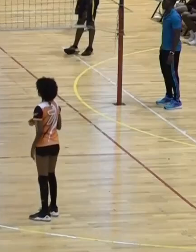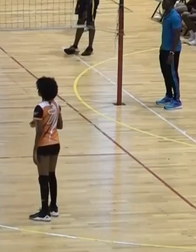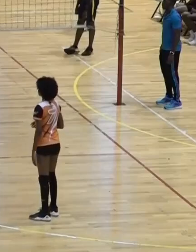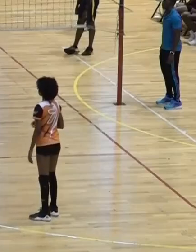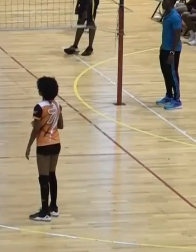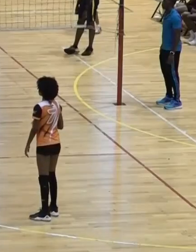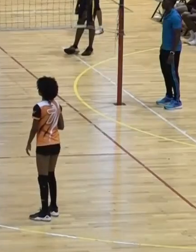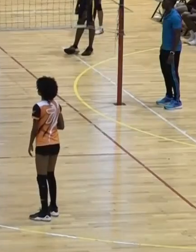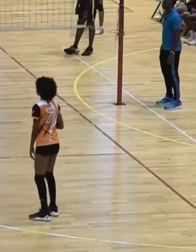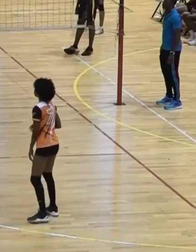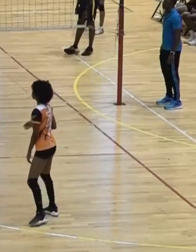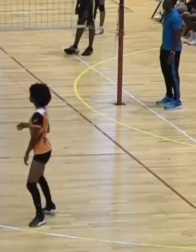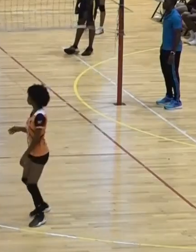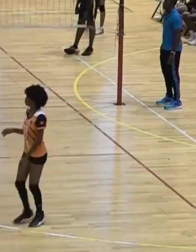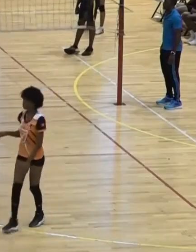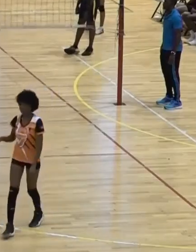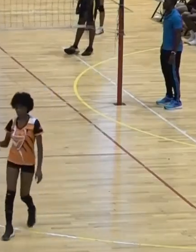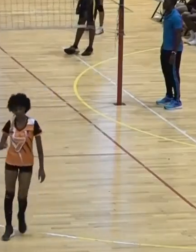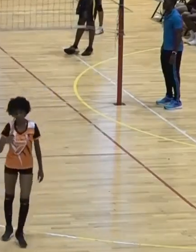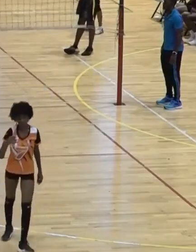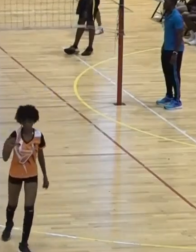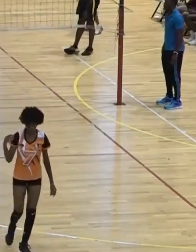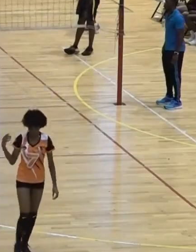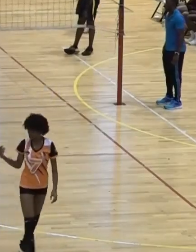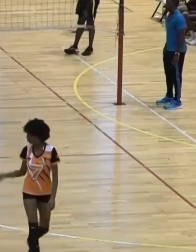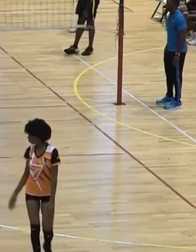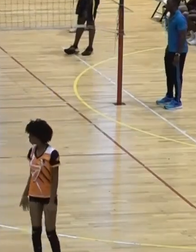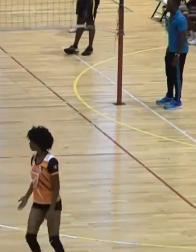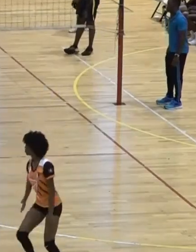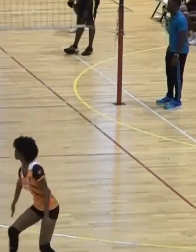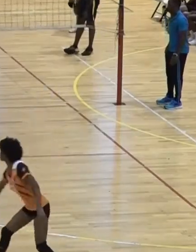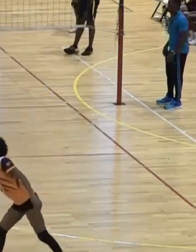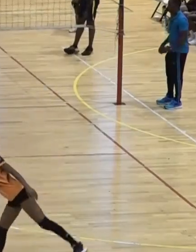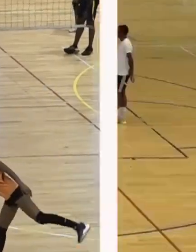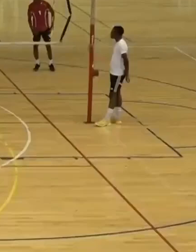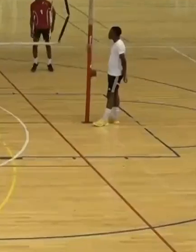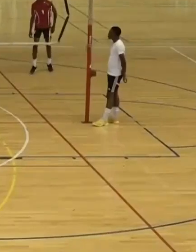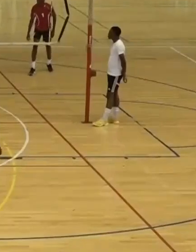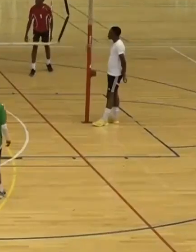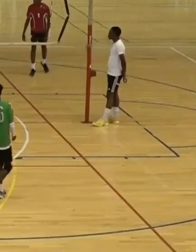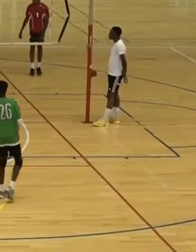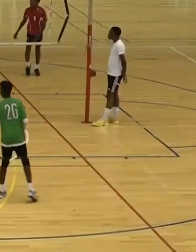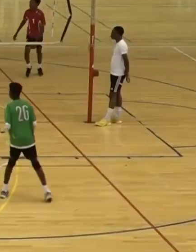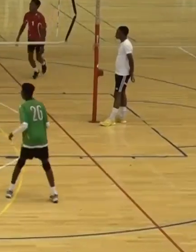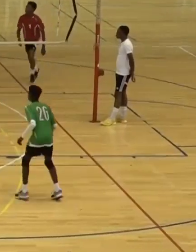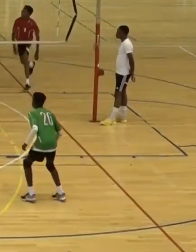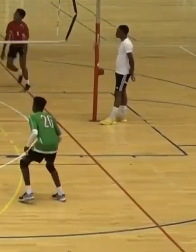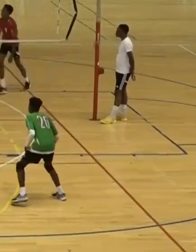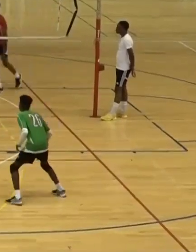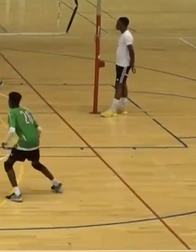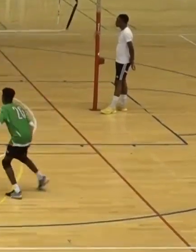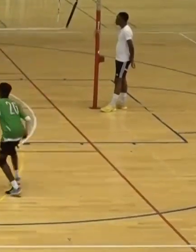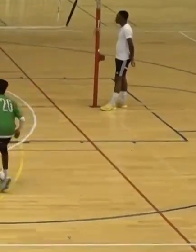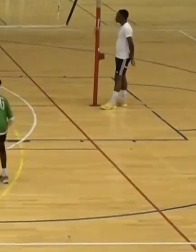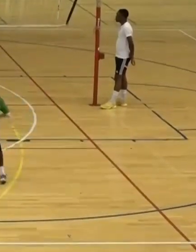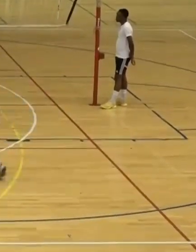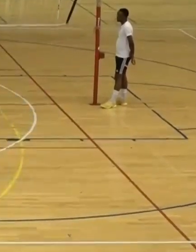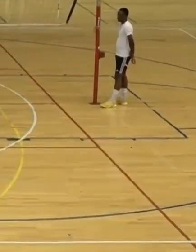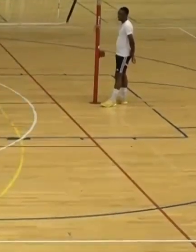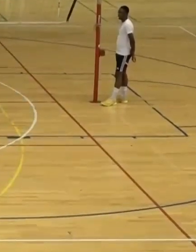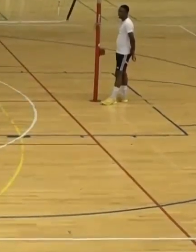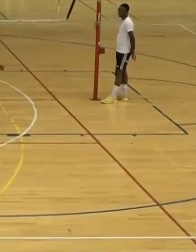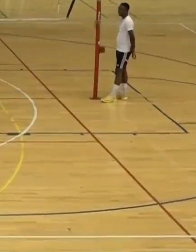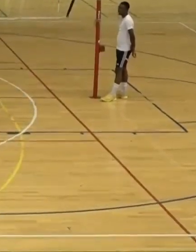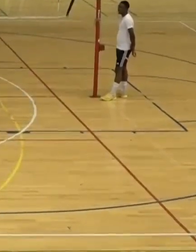in the end to win 25-19, 25-18. Let's turn our attention to the boys now.